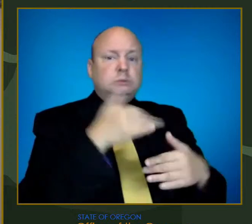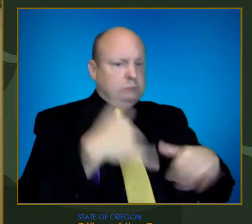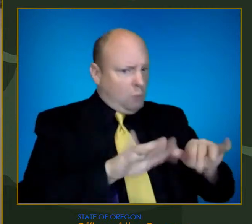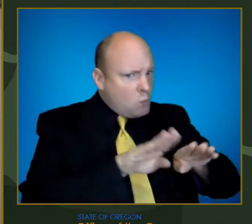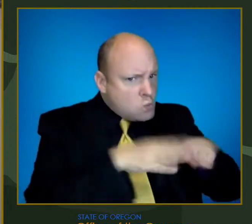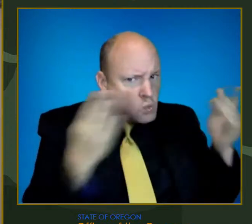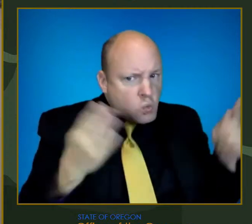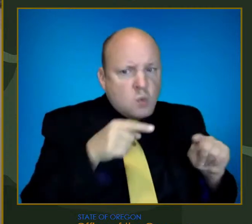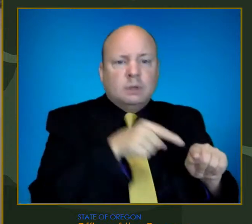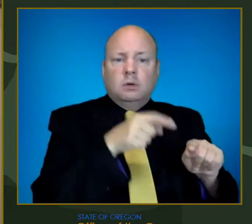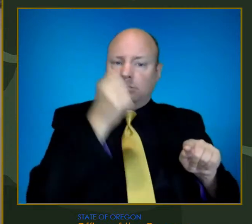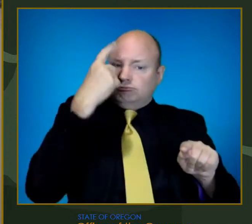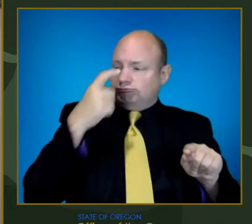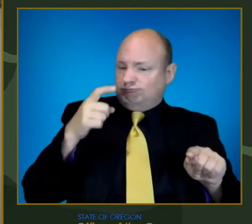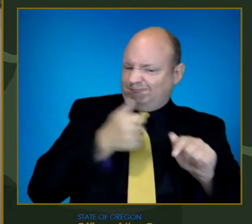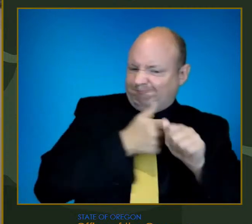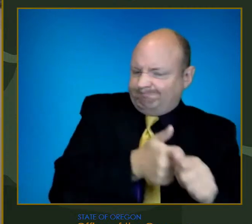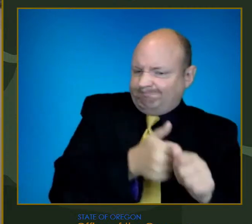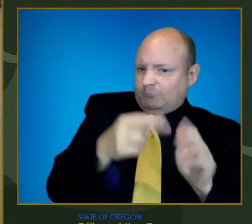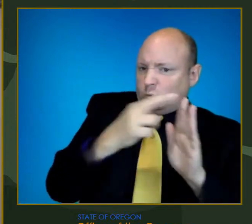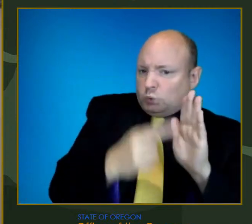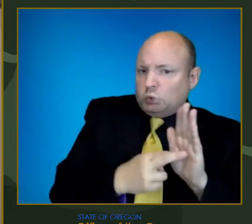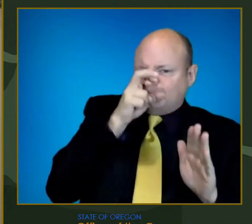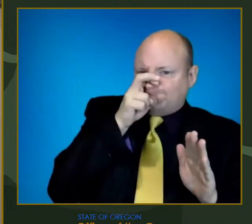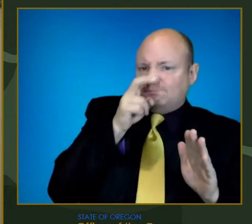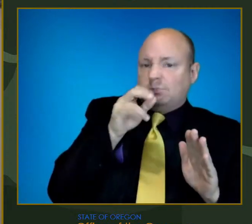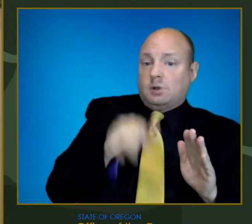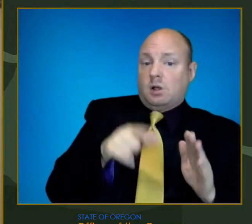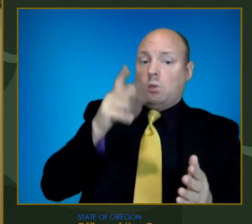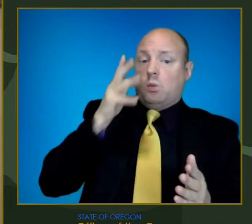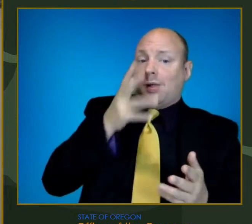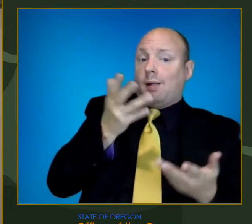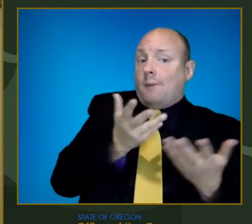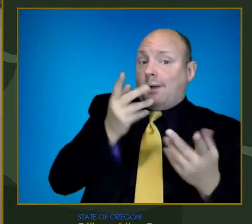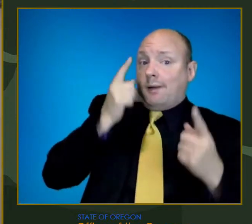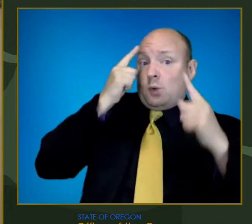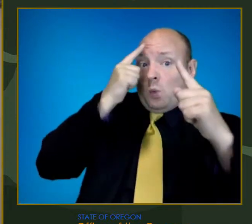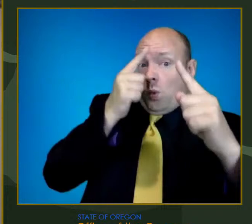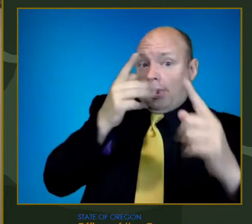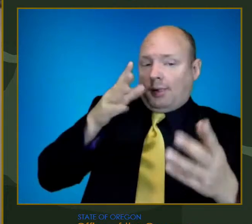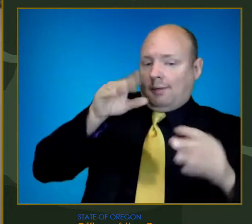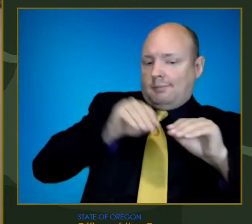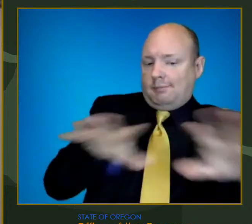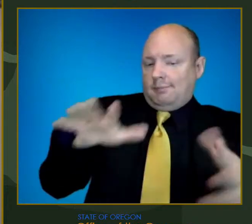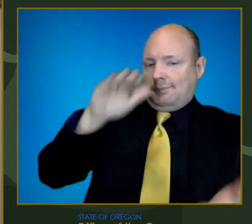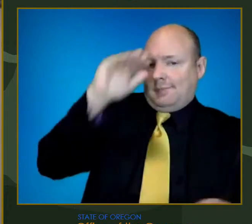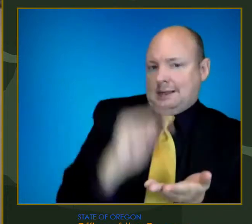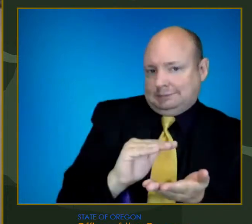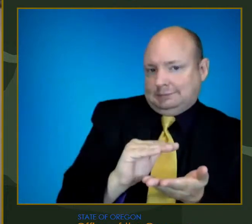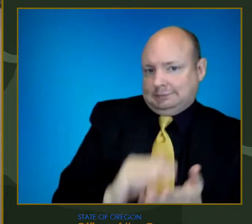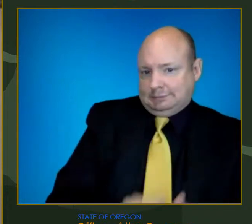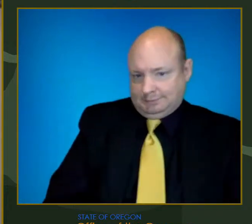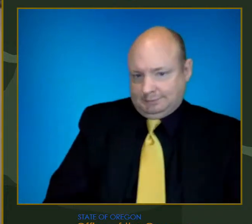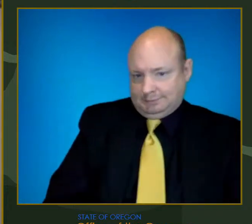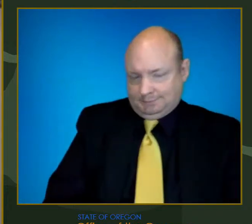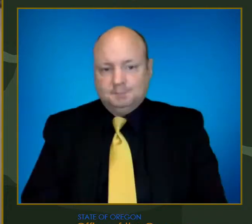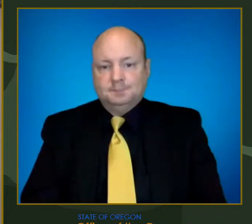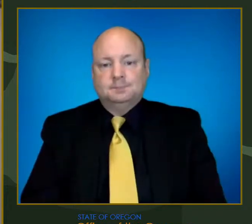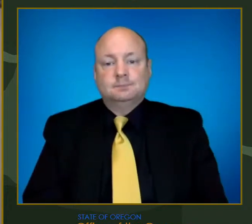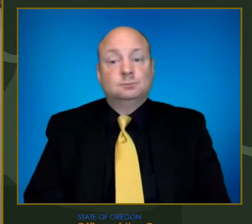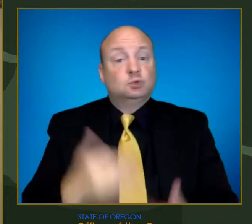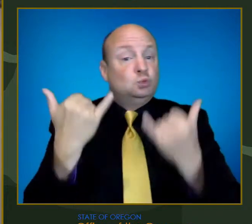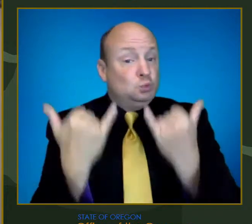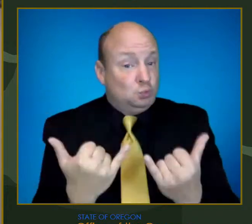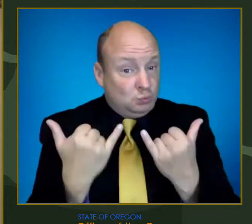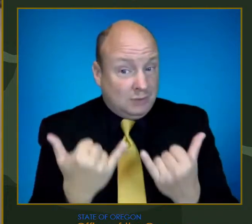the risk of transmission is low. From what we know today, there are 2